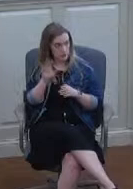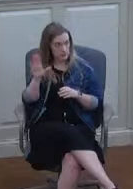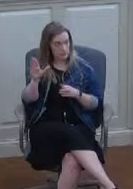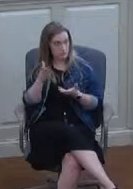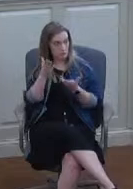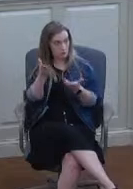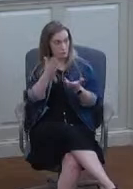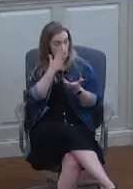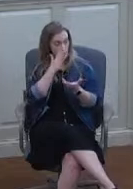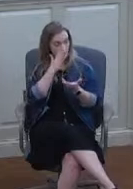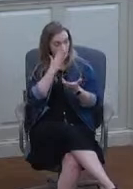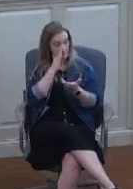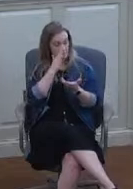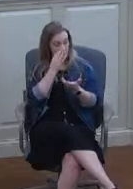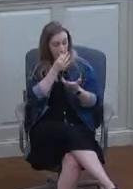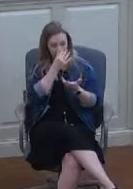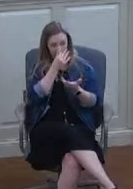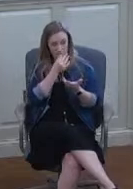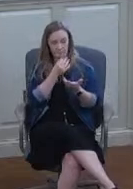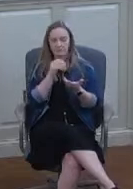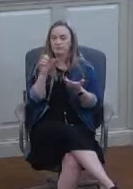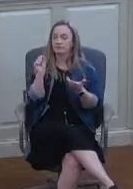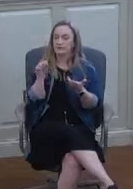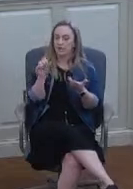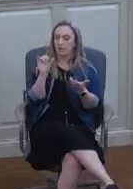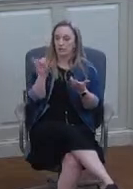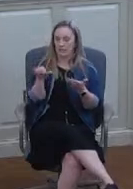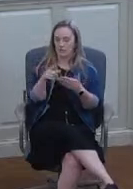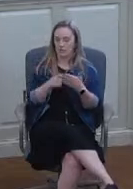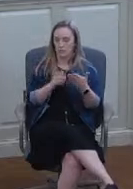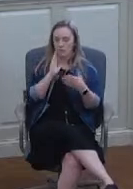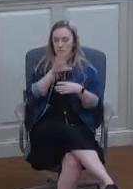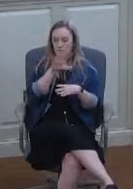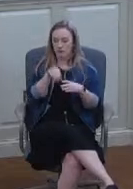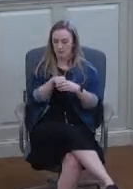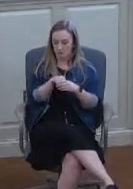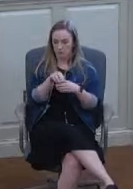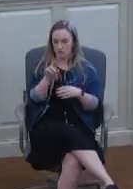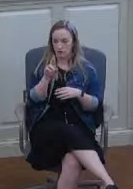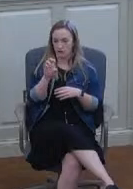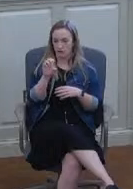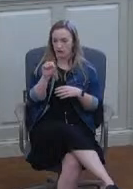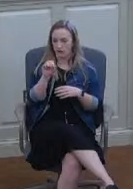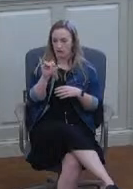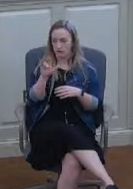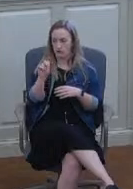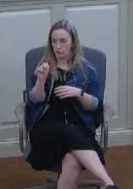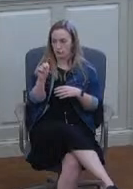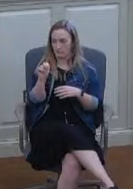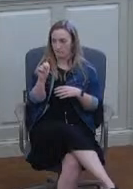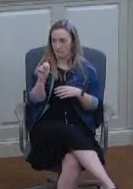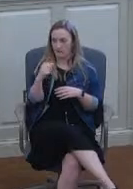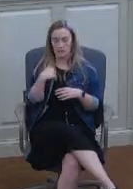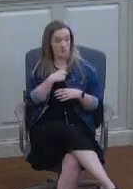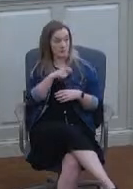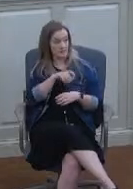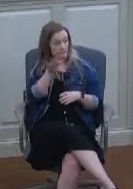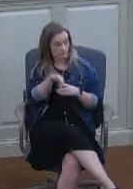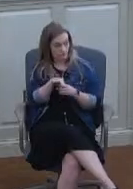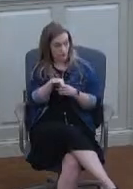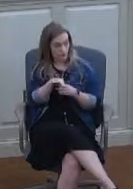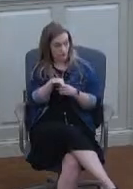that? Well, so that's what will be part of the resolution. So we need to vote. Yes. if